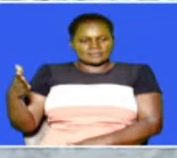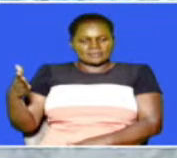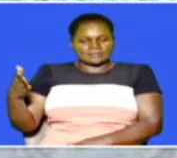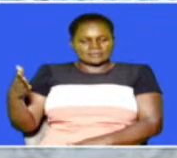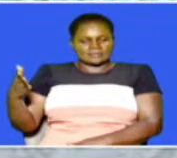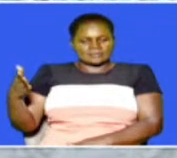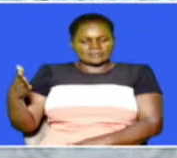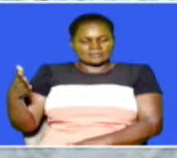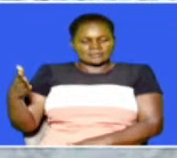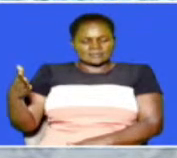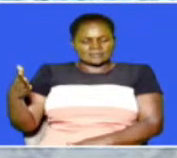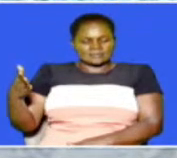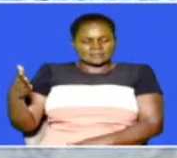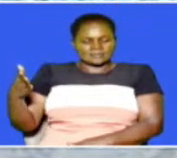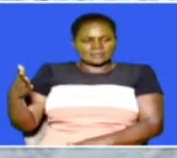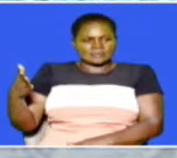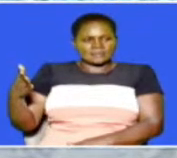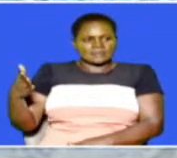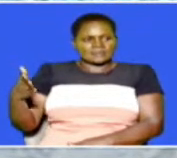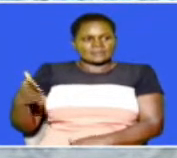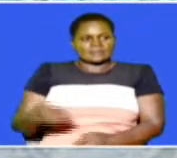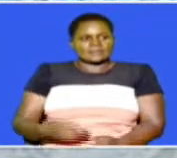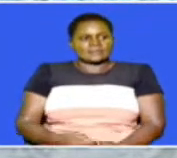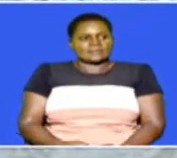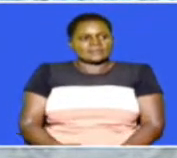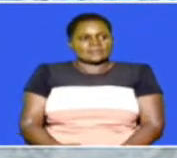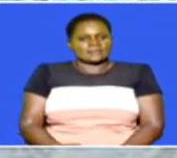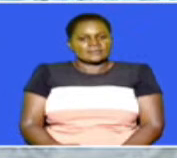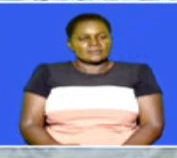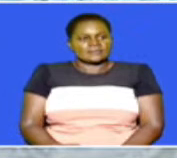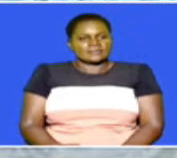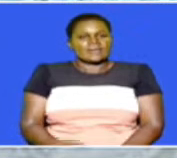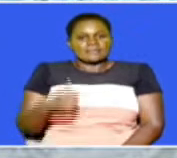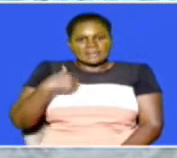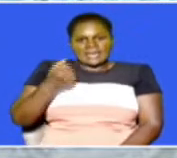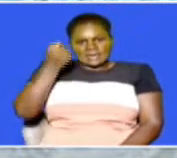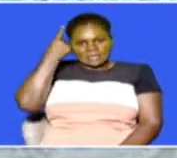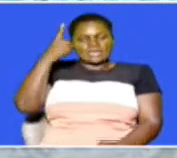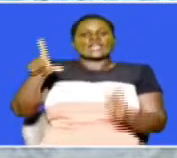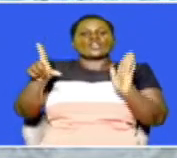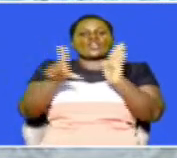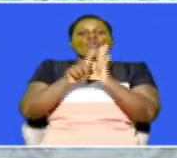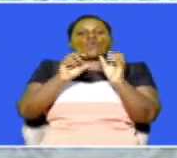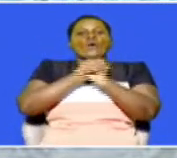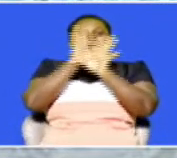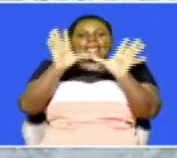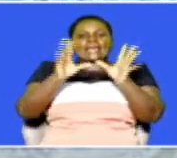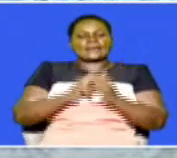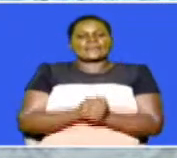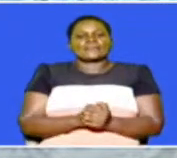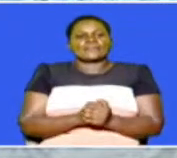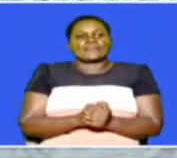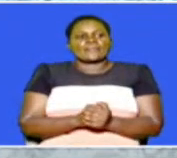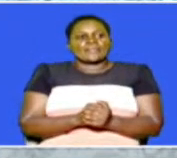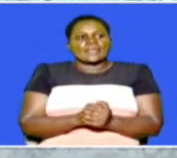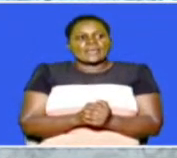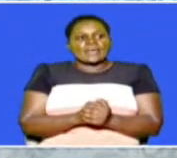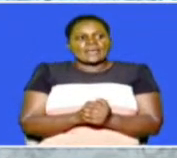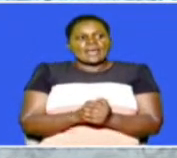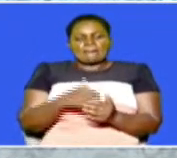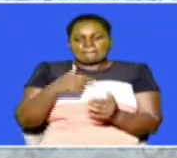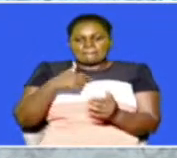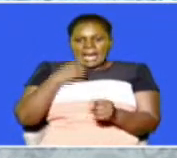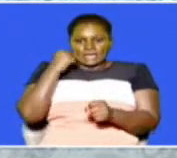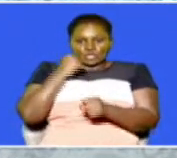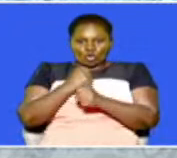and sound were, but now I understood what the law says. Okay. So it was the one of my